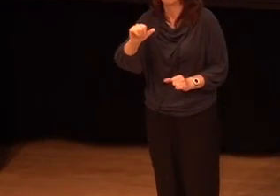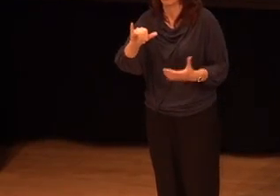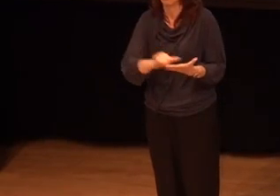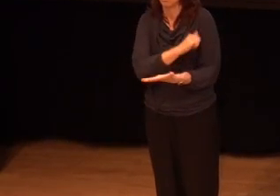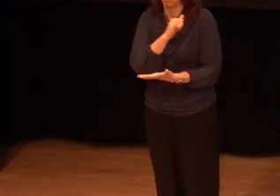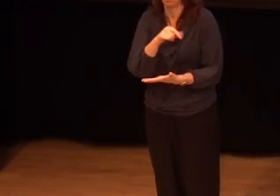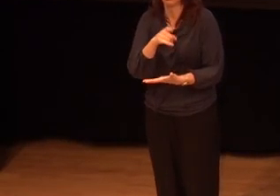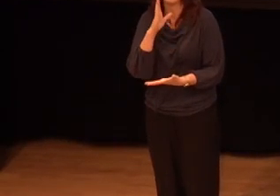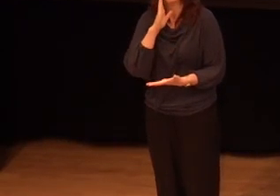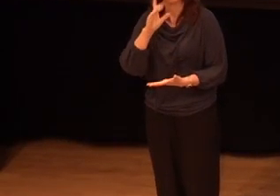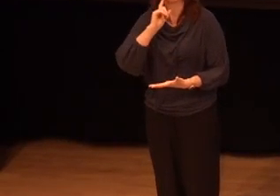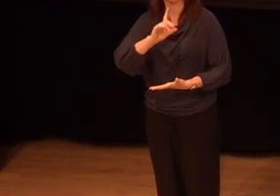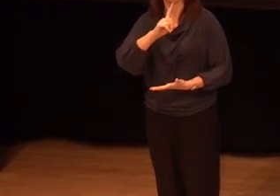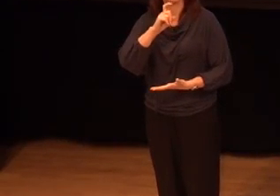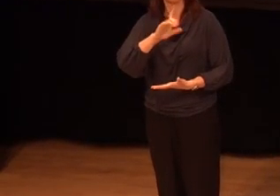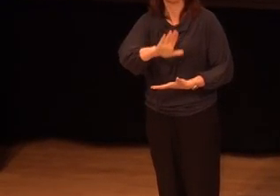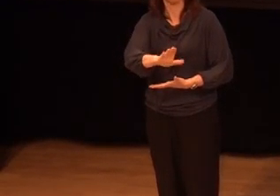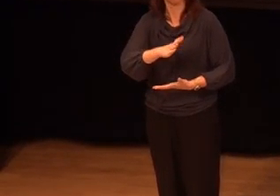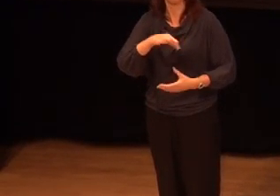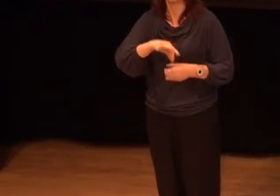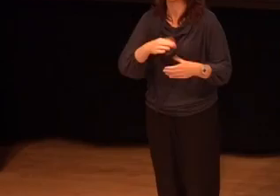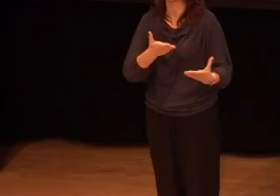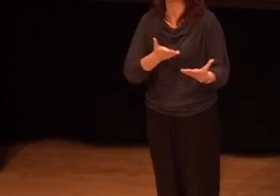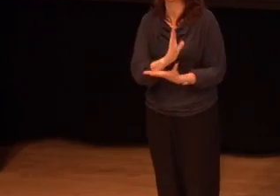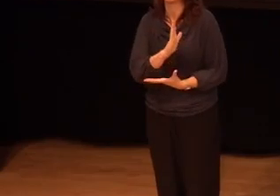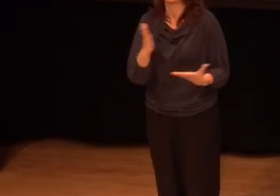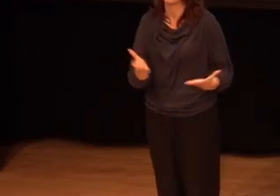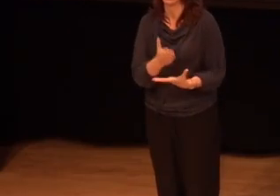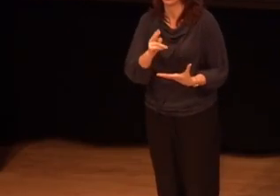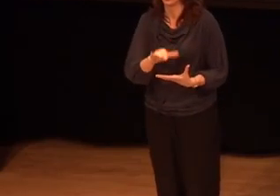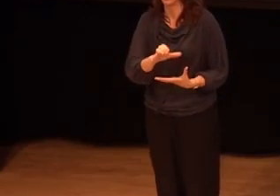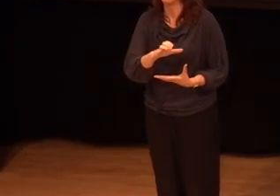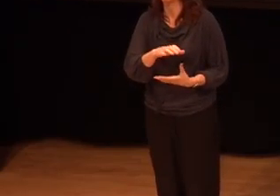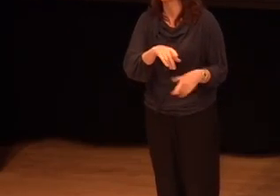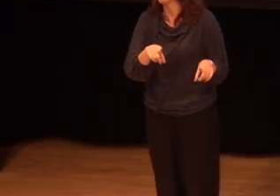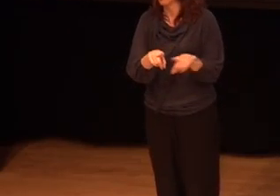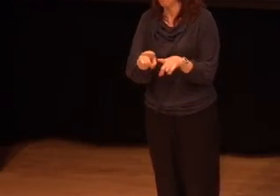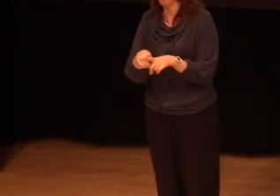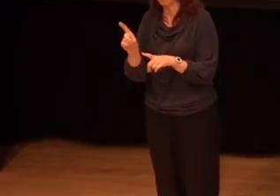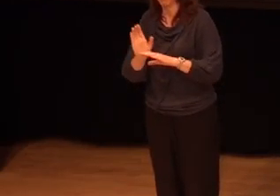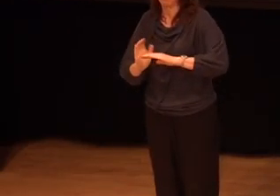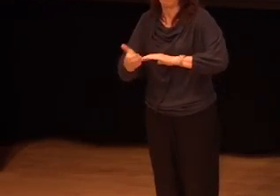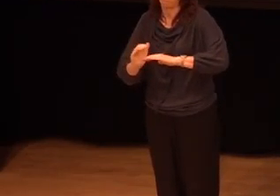voting rights advocacy here and for her disability activism in her birthplace, the nation of Jamaica.